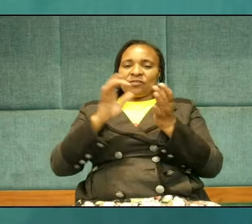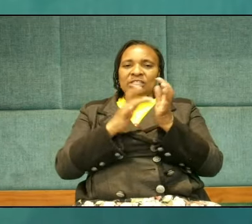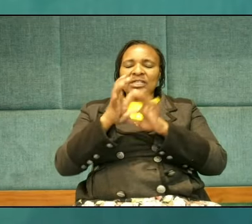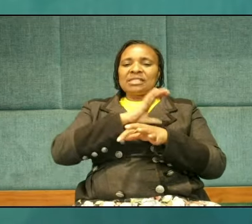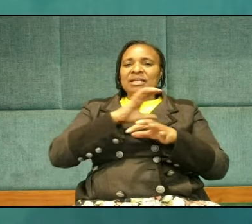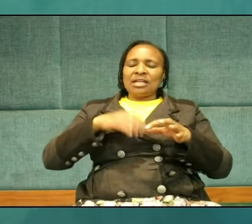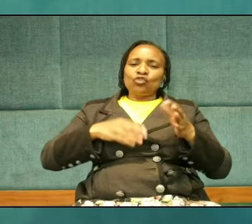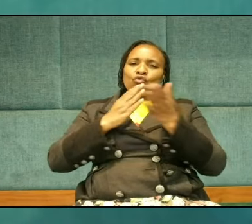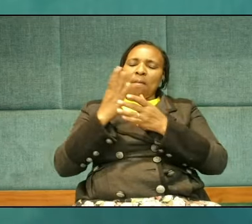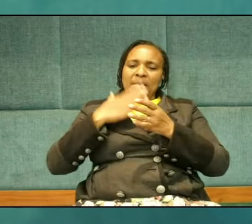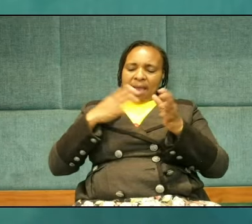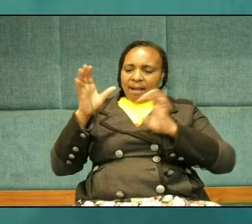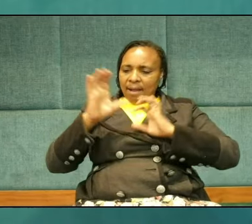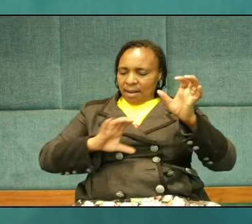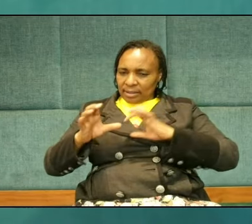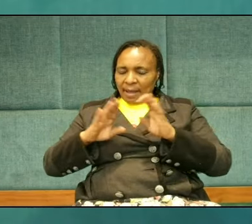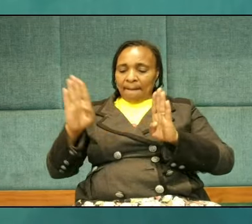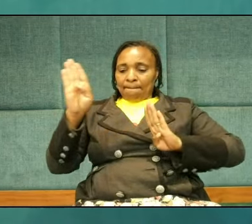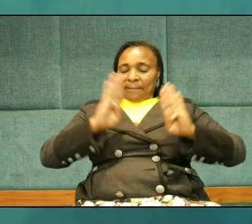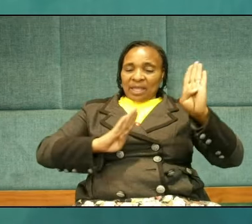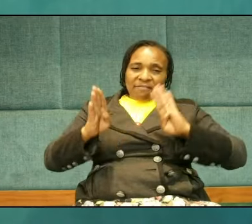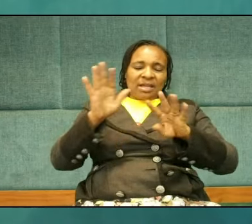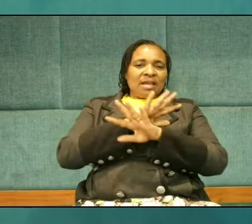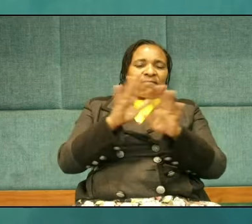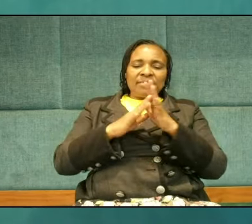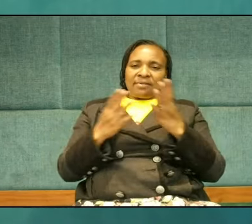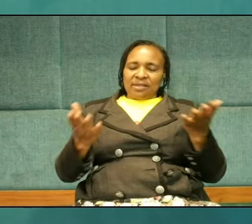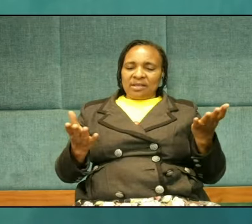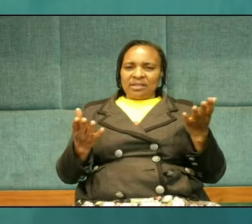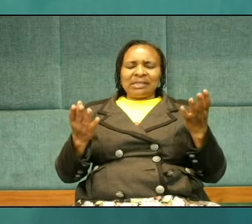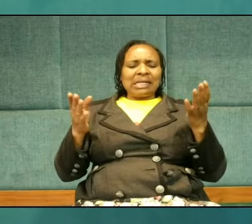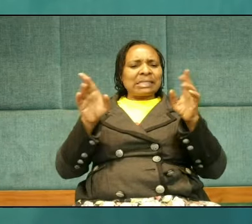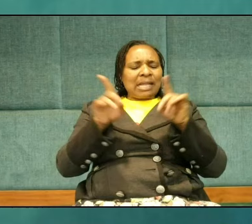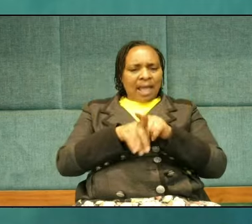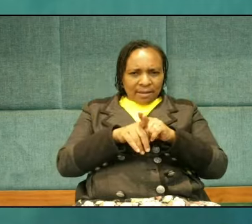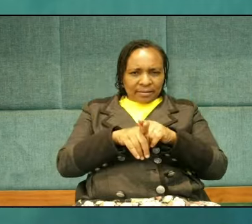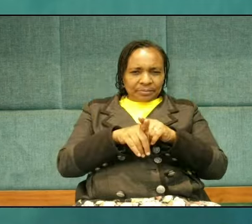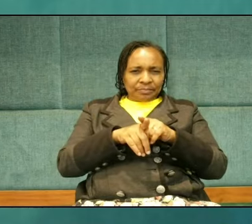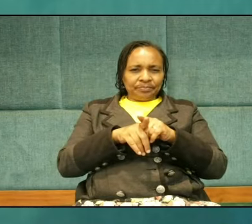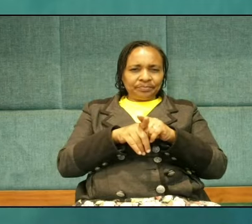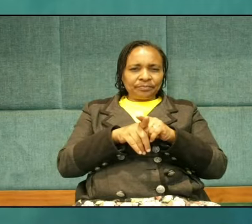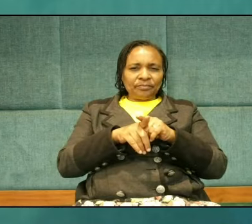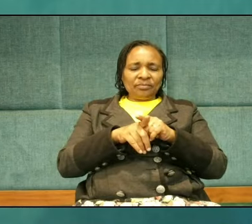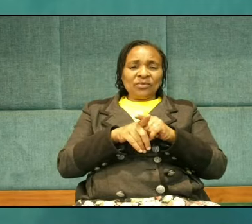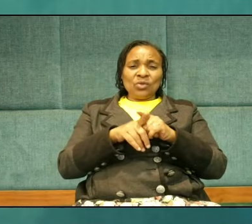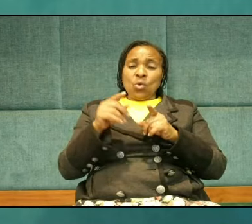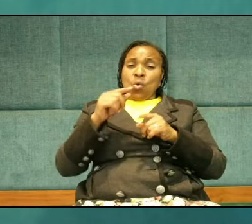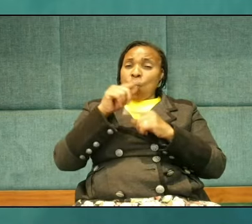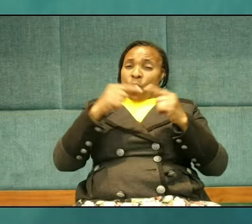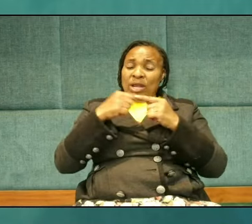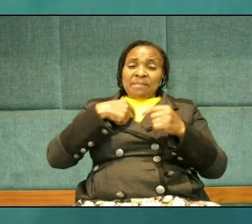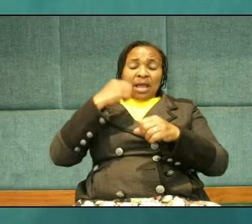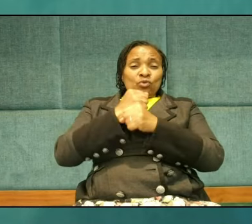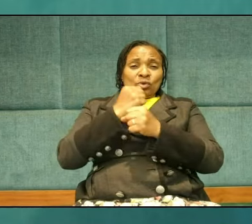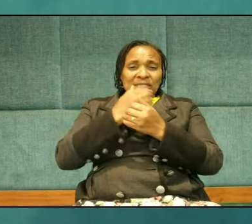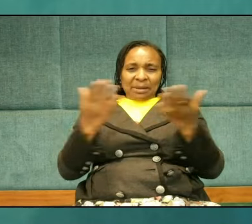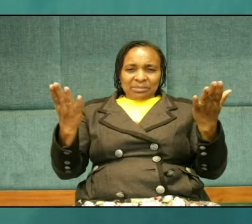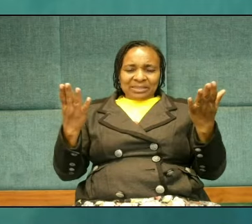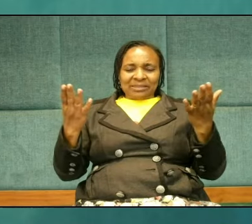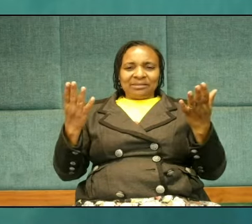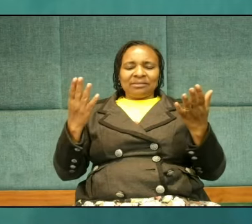my character, my behaviors, and everything. So, like, when I'm actually doing something, someone might